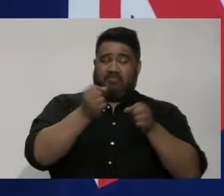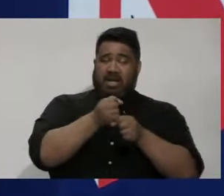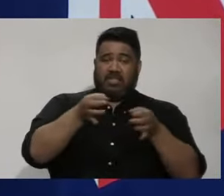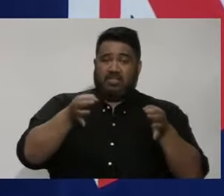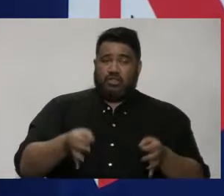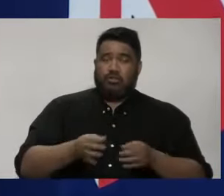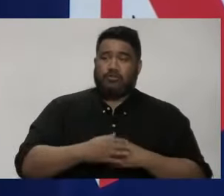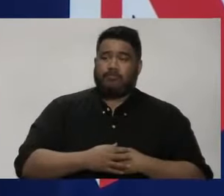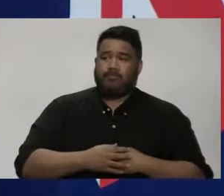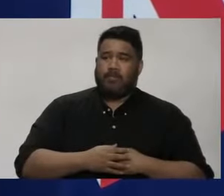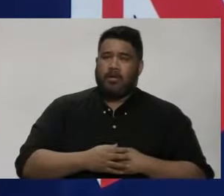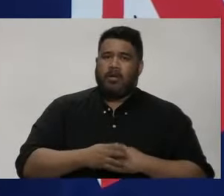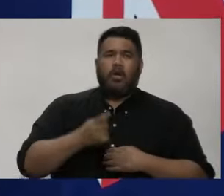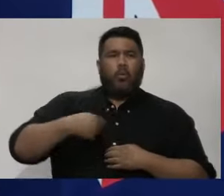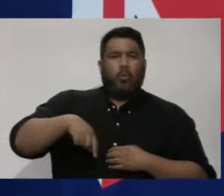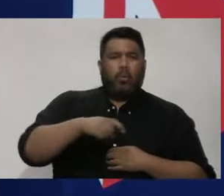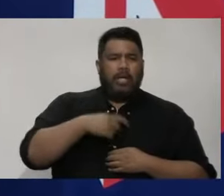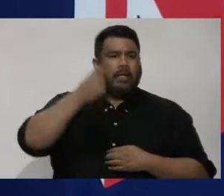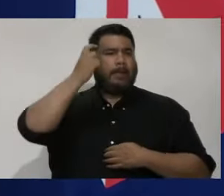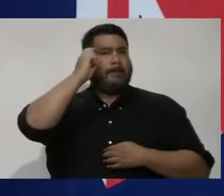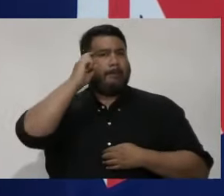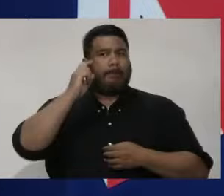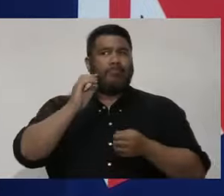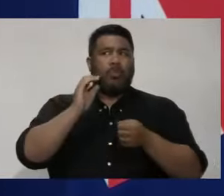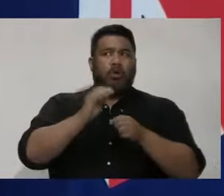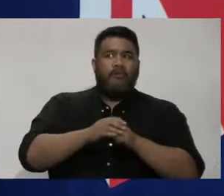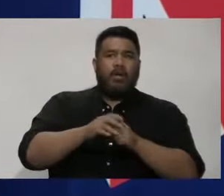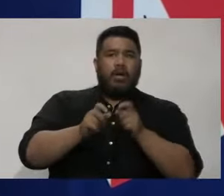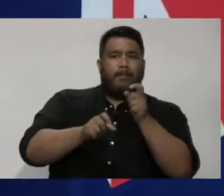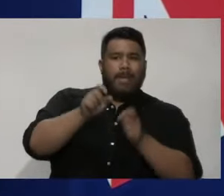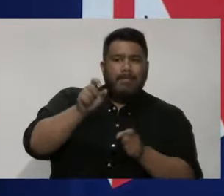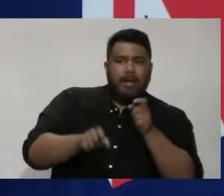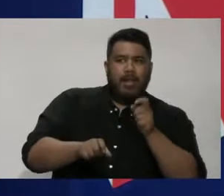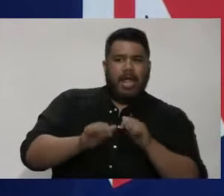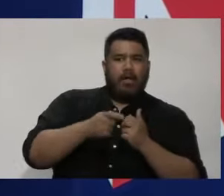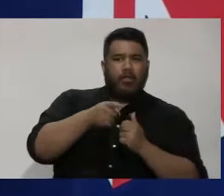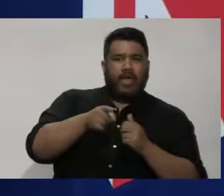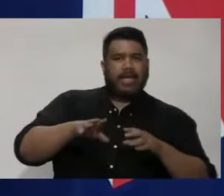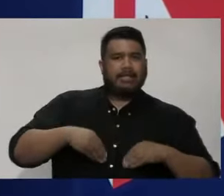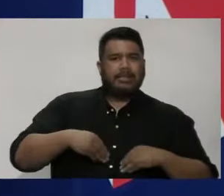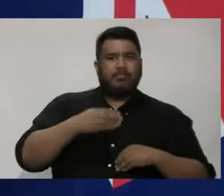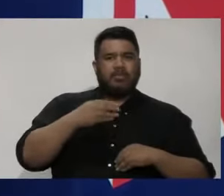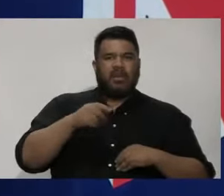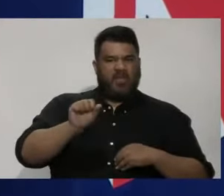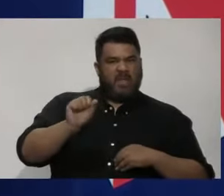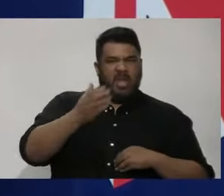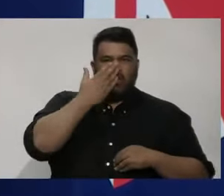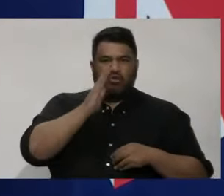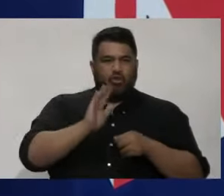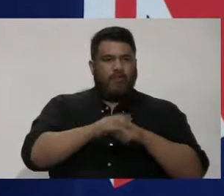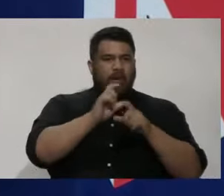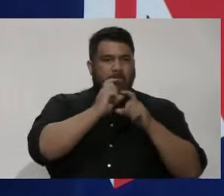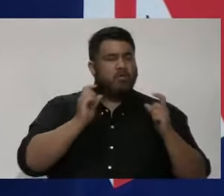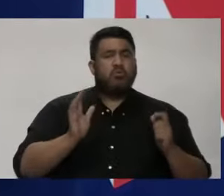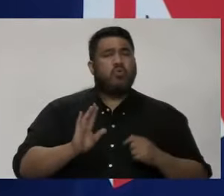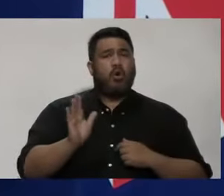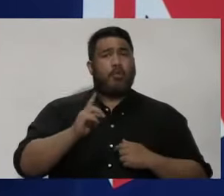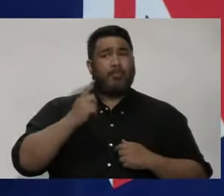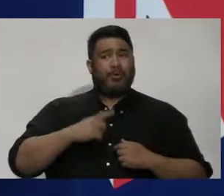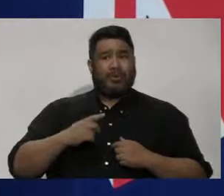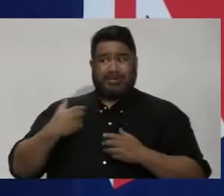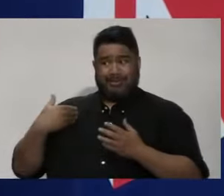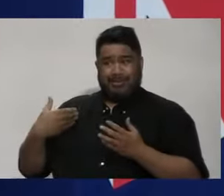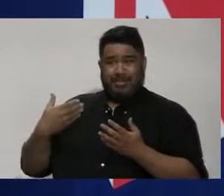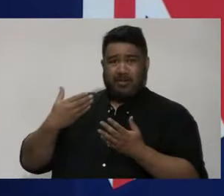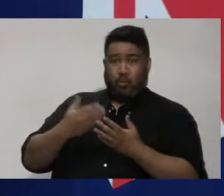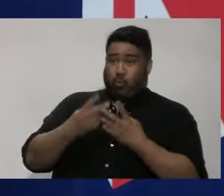We weren't concerned around people's response generally to mask use, in part because we have a very clear